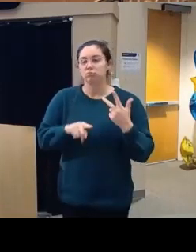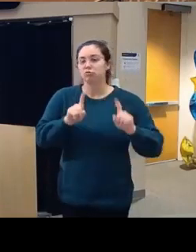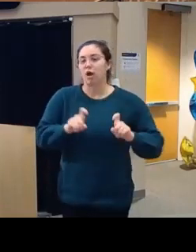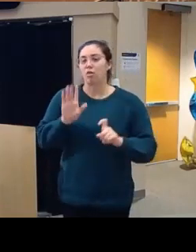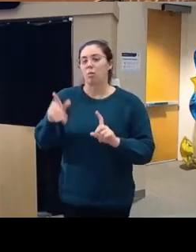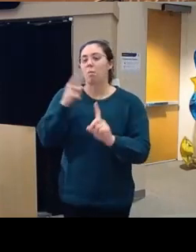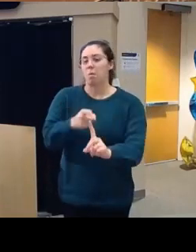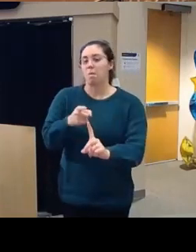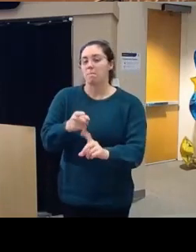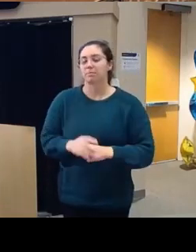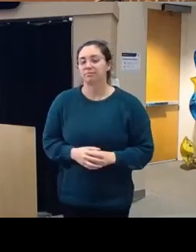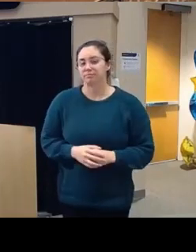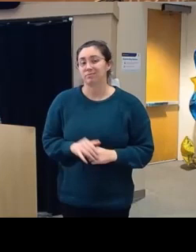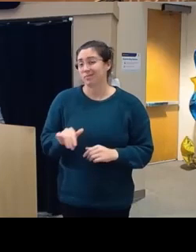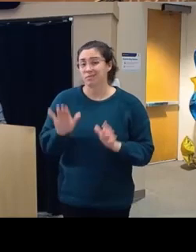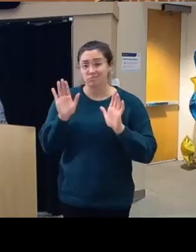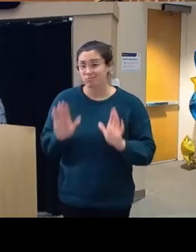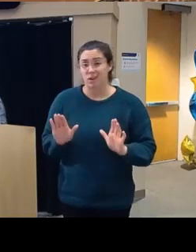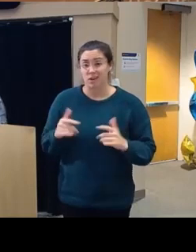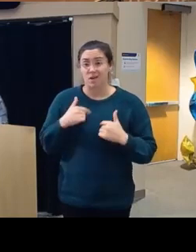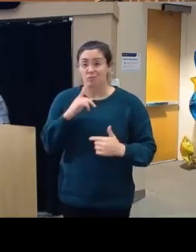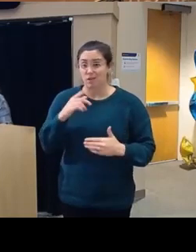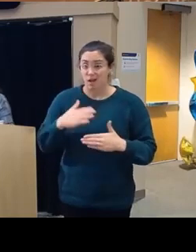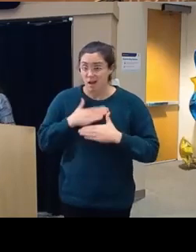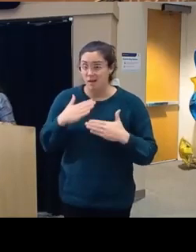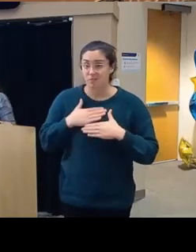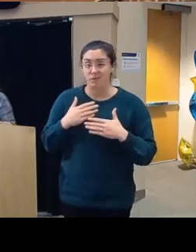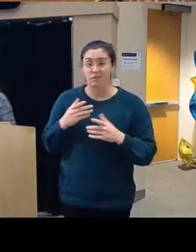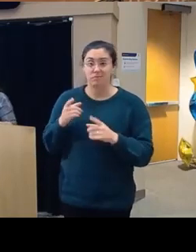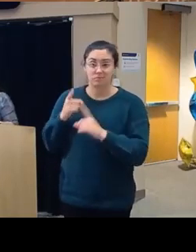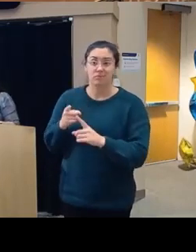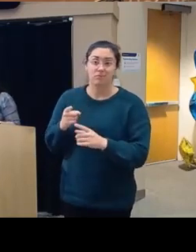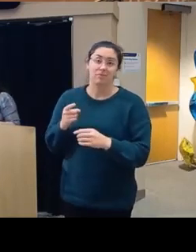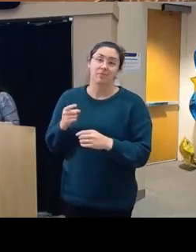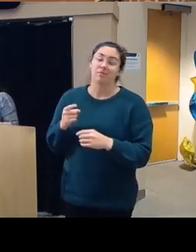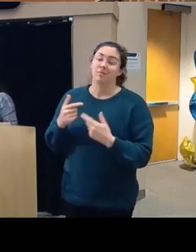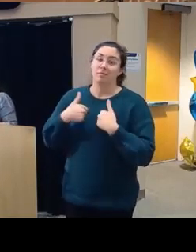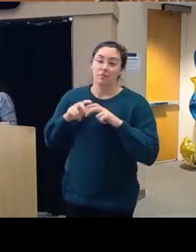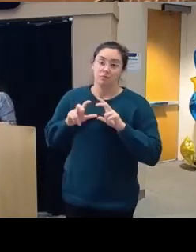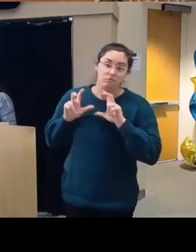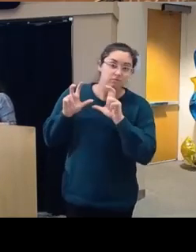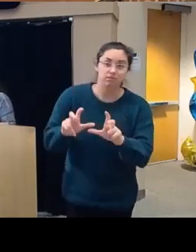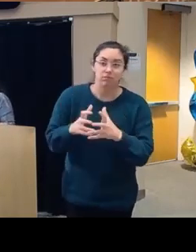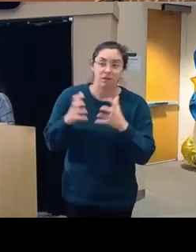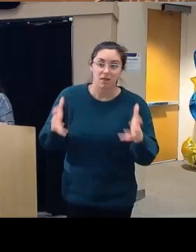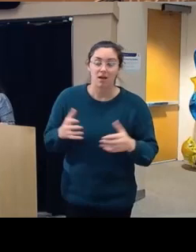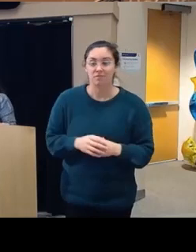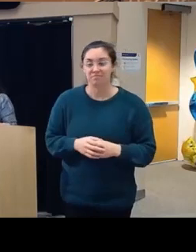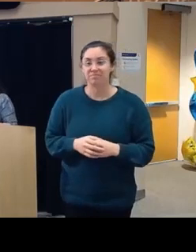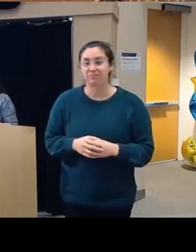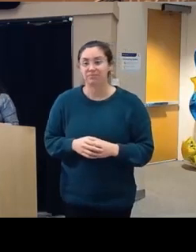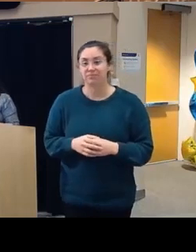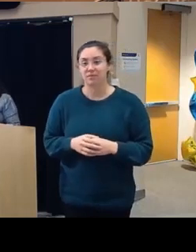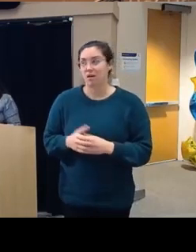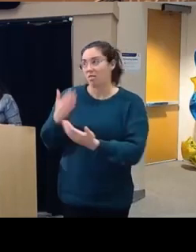were. And that was great. Like, I am happy. That was like many years of my life, and a lot of thanks